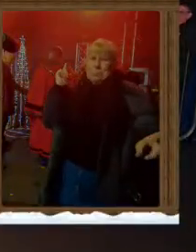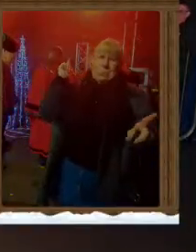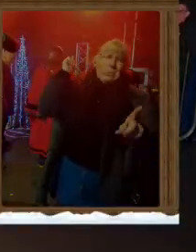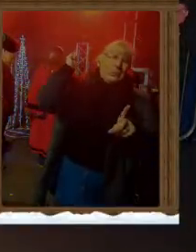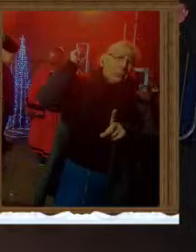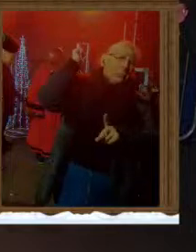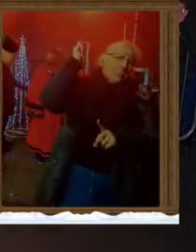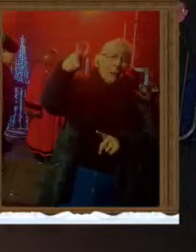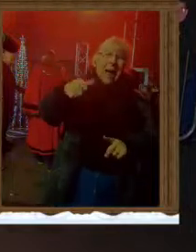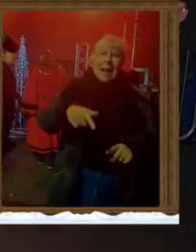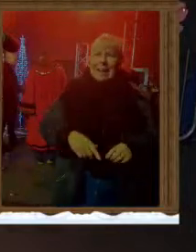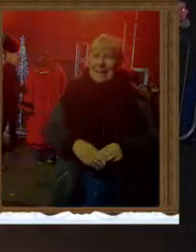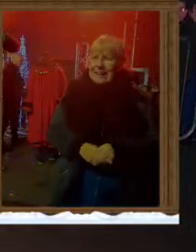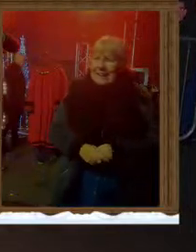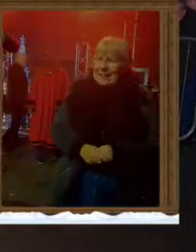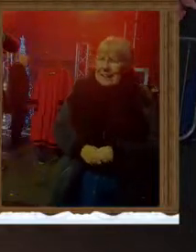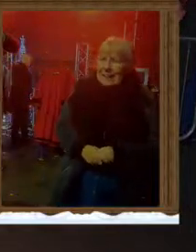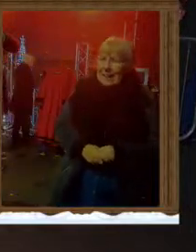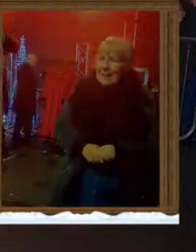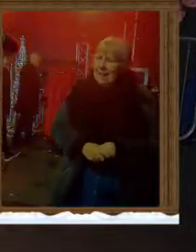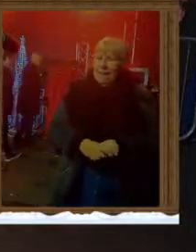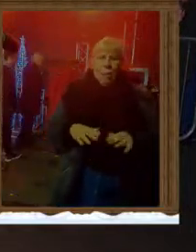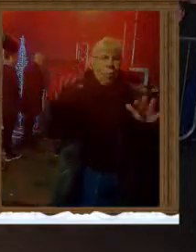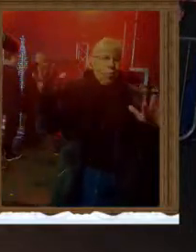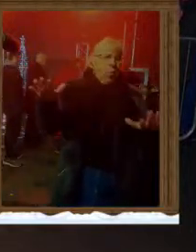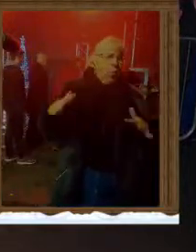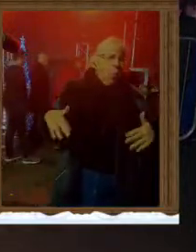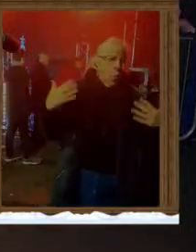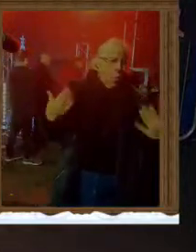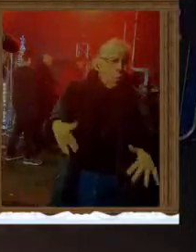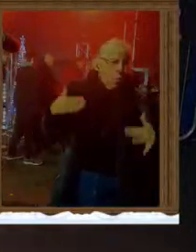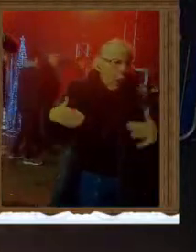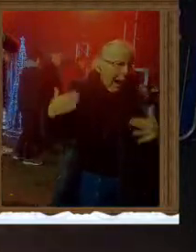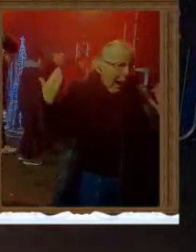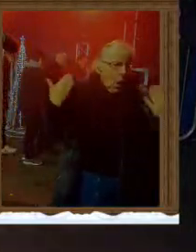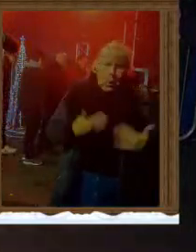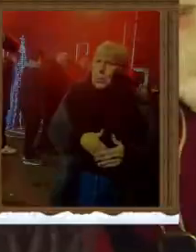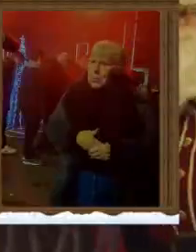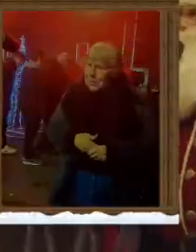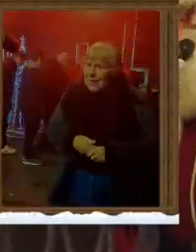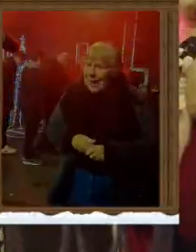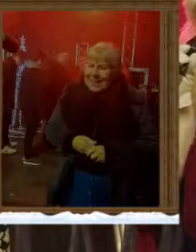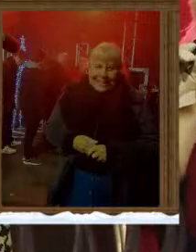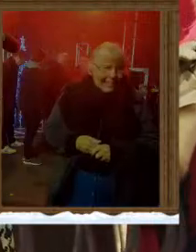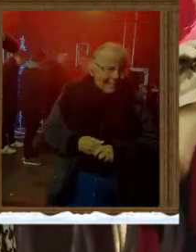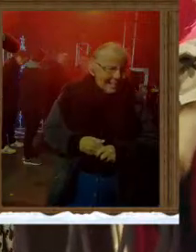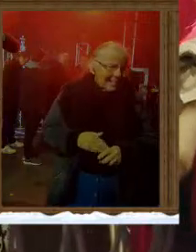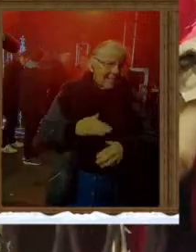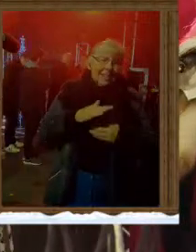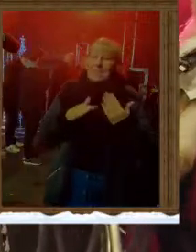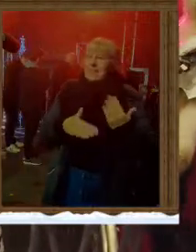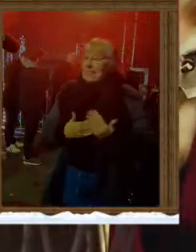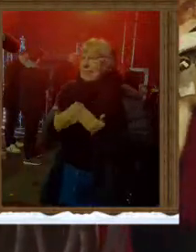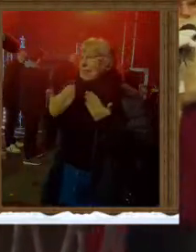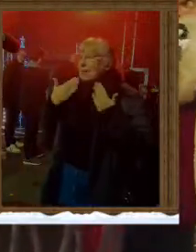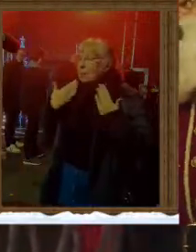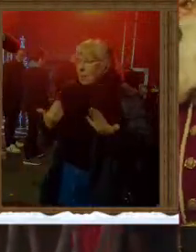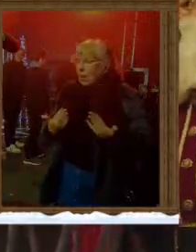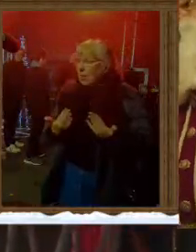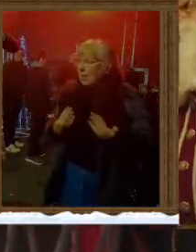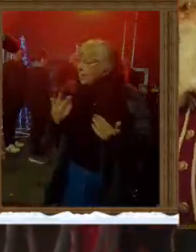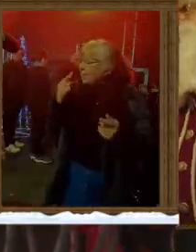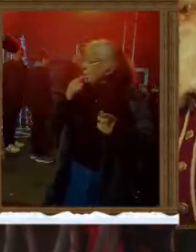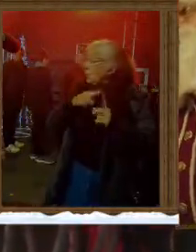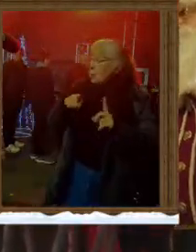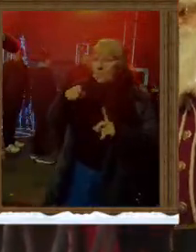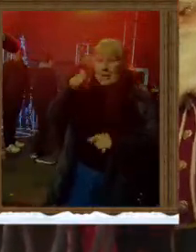back the street here, the main street. This is incredible tonight. It is. And of course, it's all thanks to, well, one special man